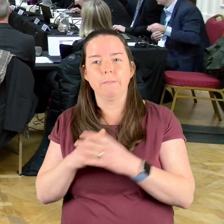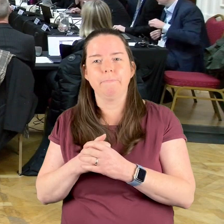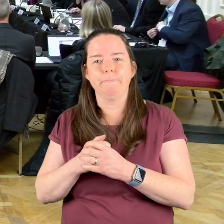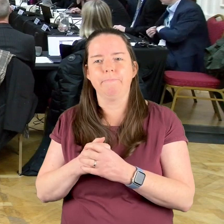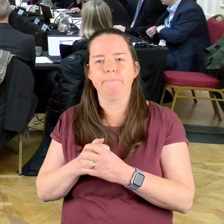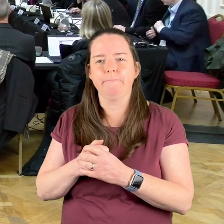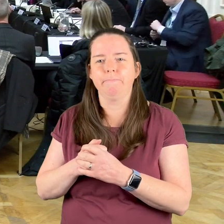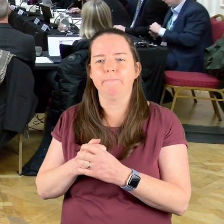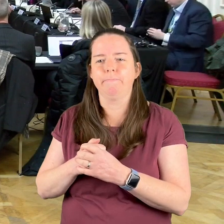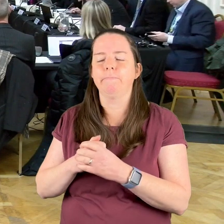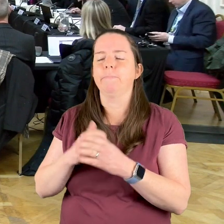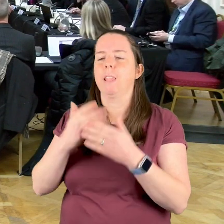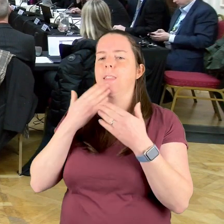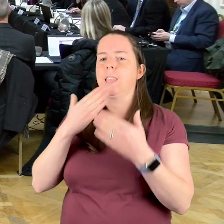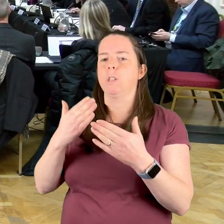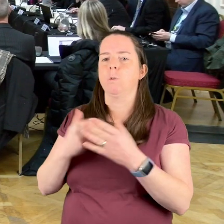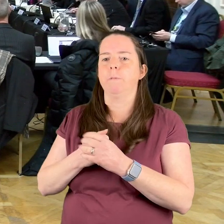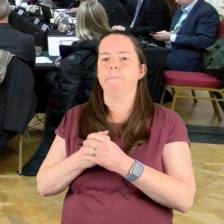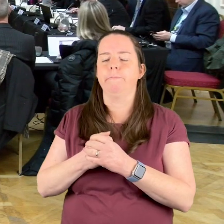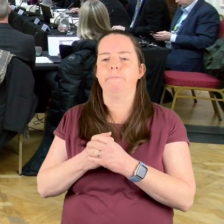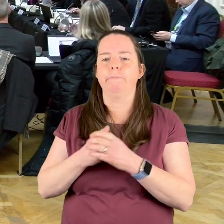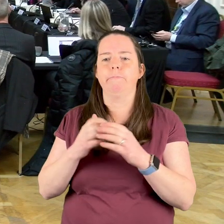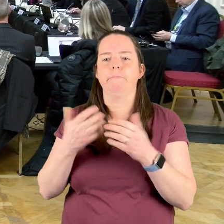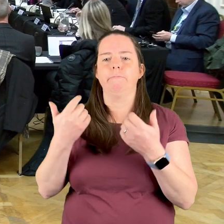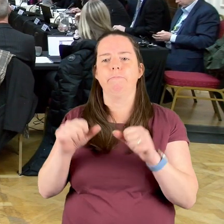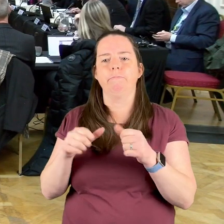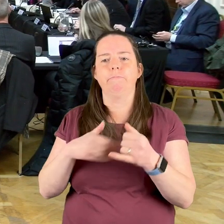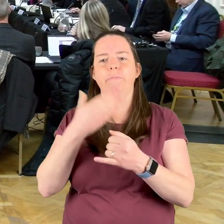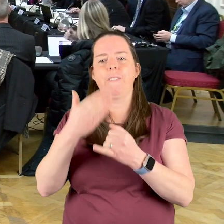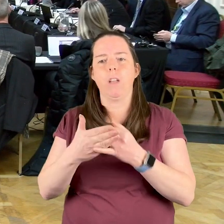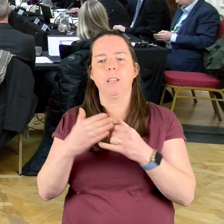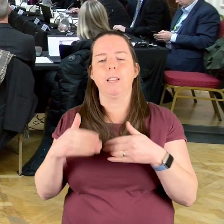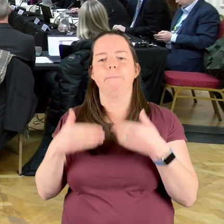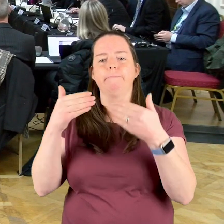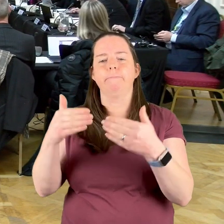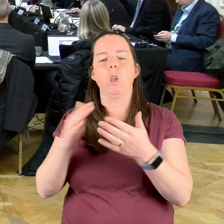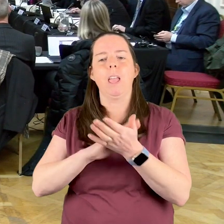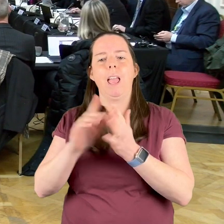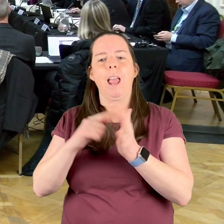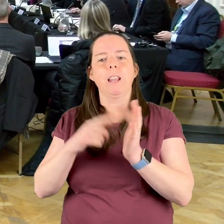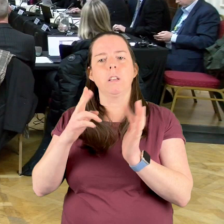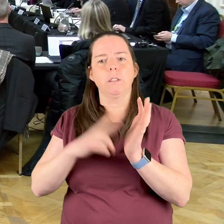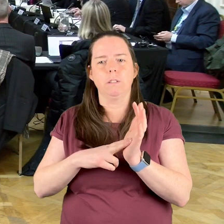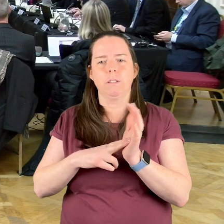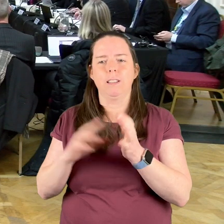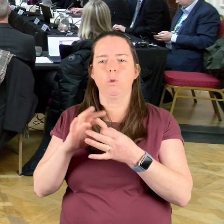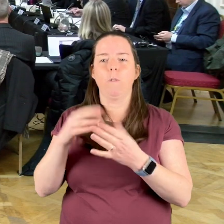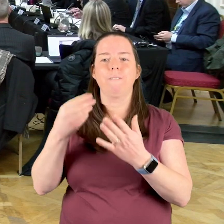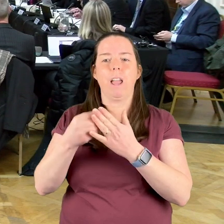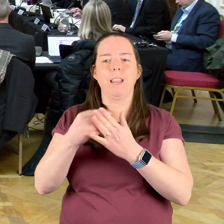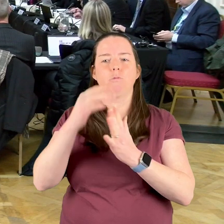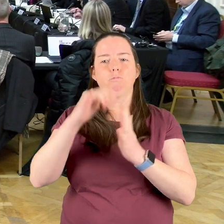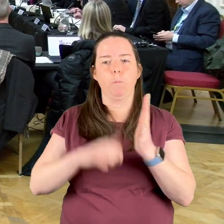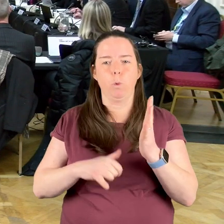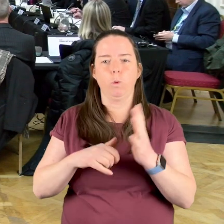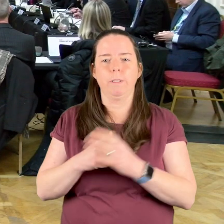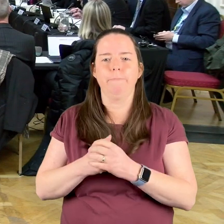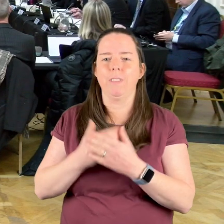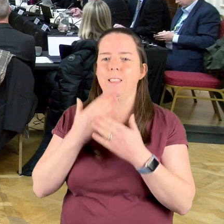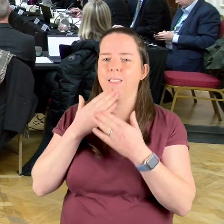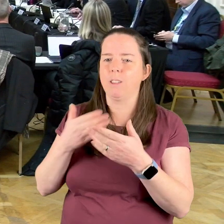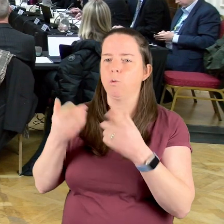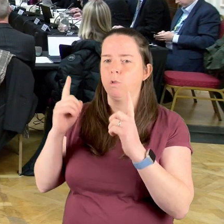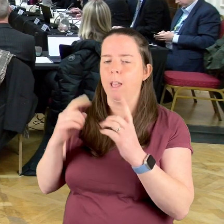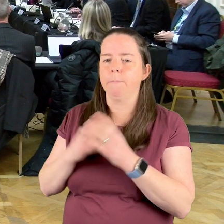report? Thank you. And then finally, over to Helen in terms of the